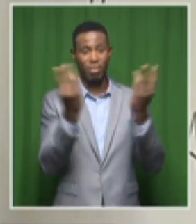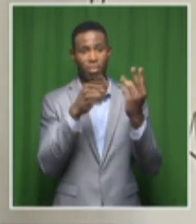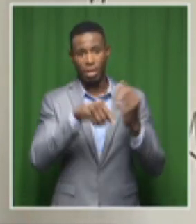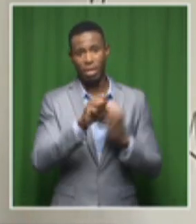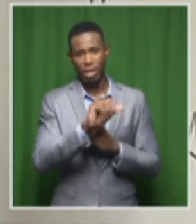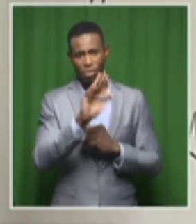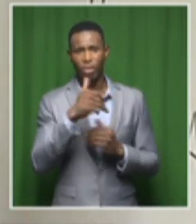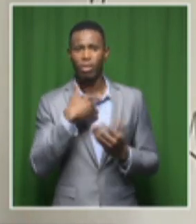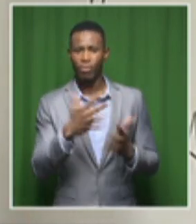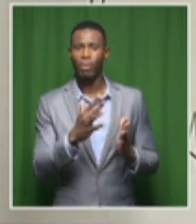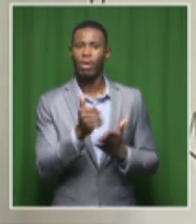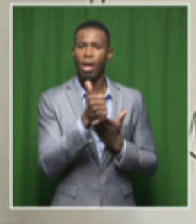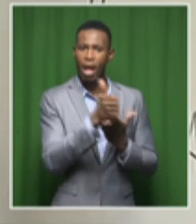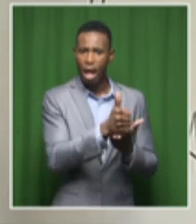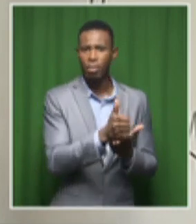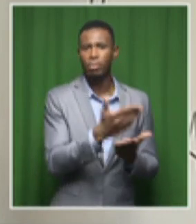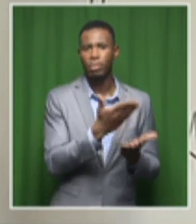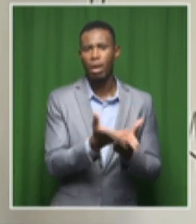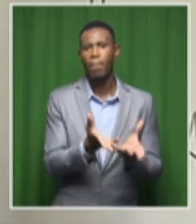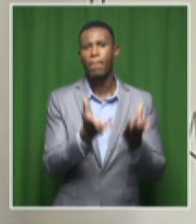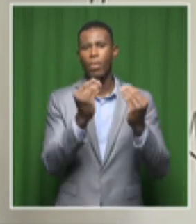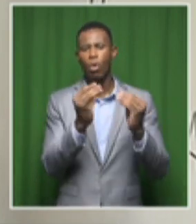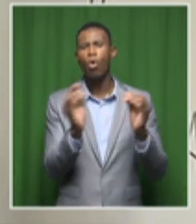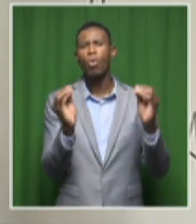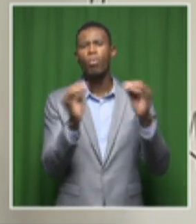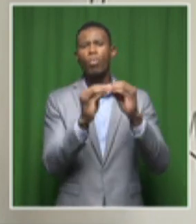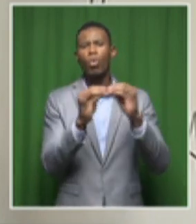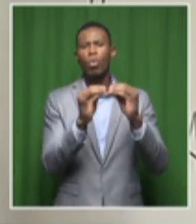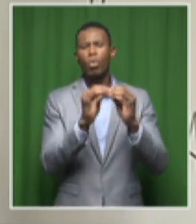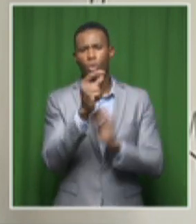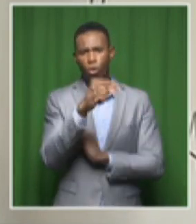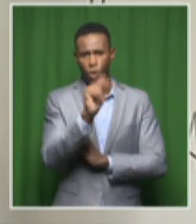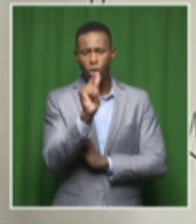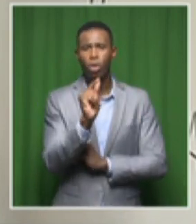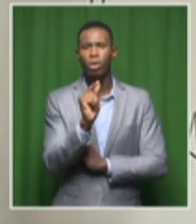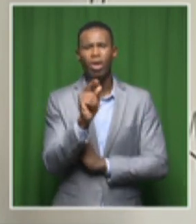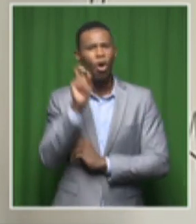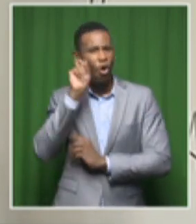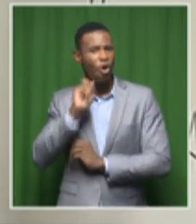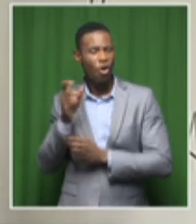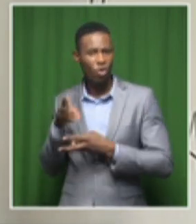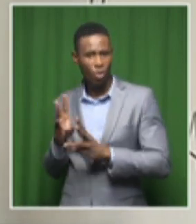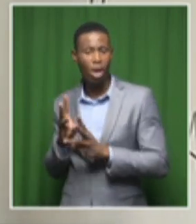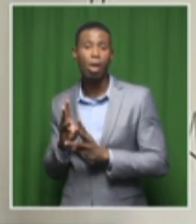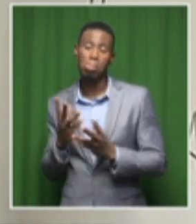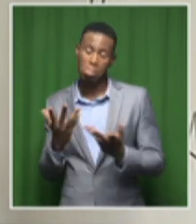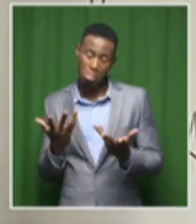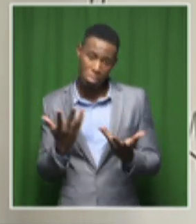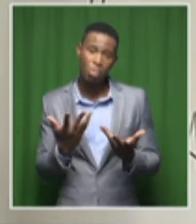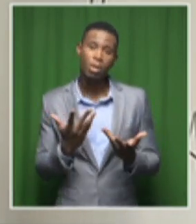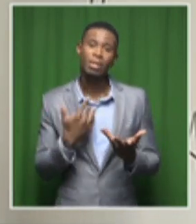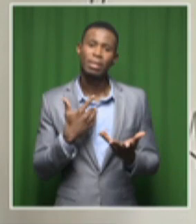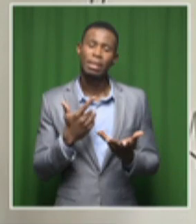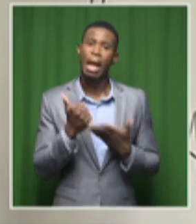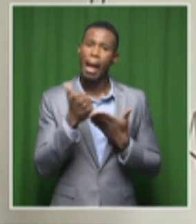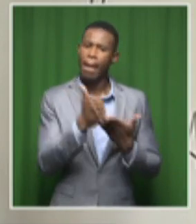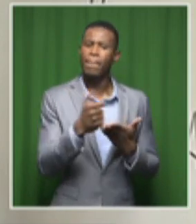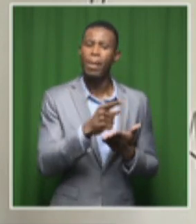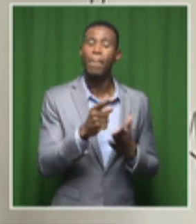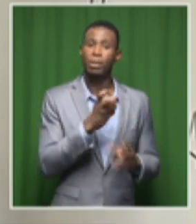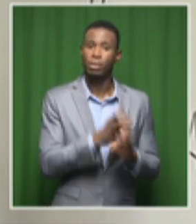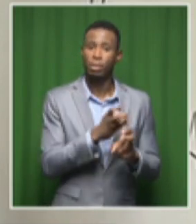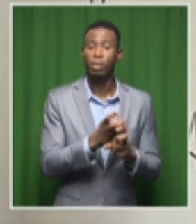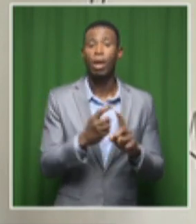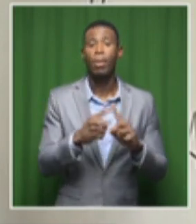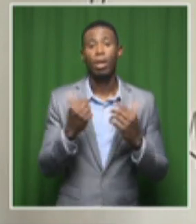way. And it was really, really hard. So now that you do get paid verification, I thought let's give it a